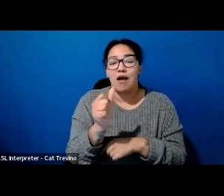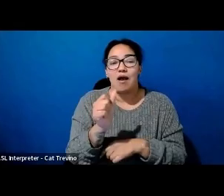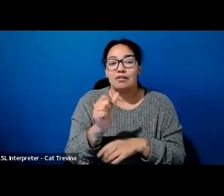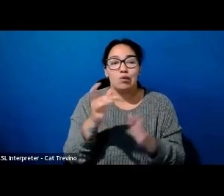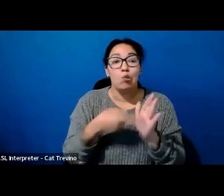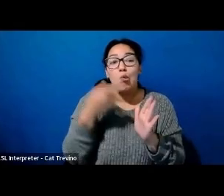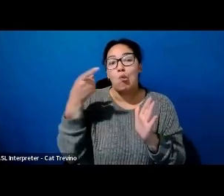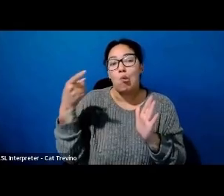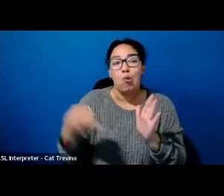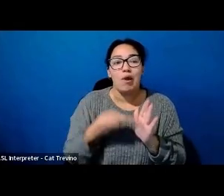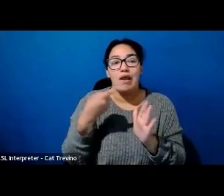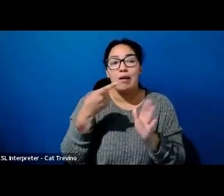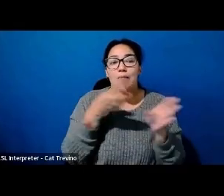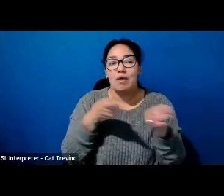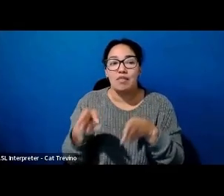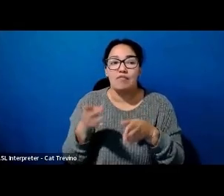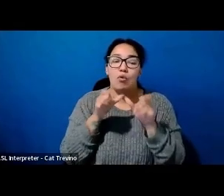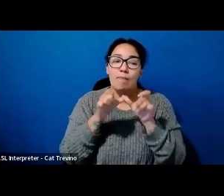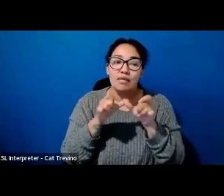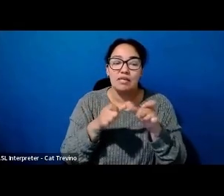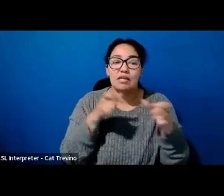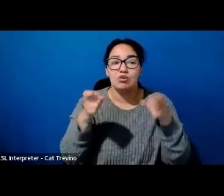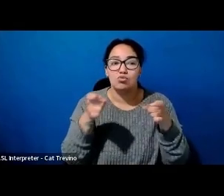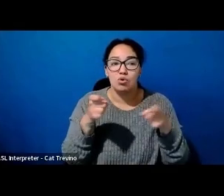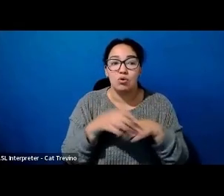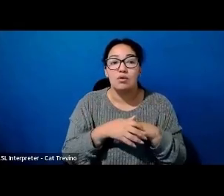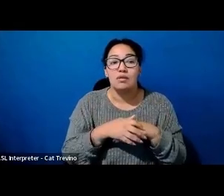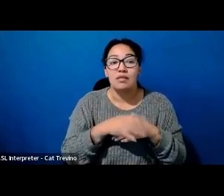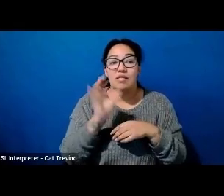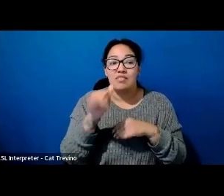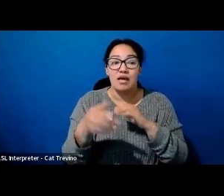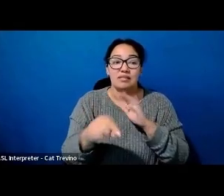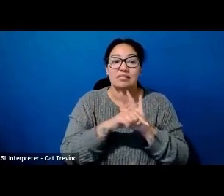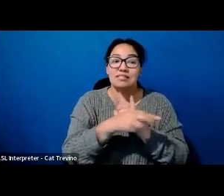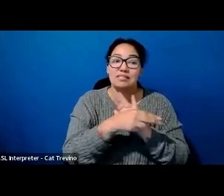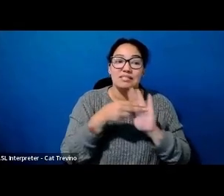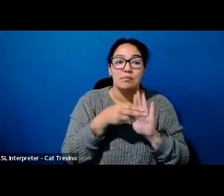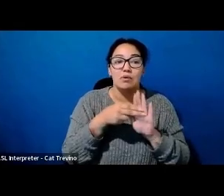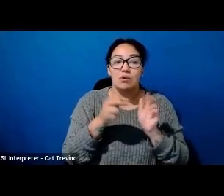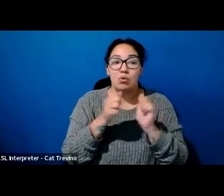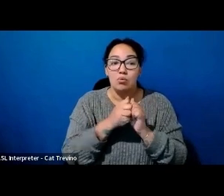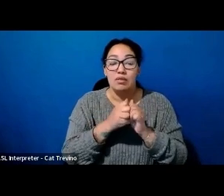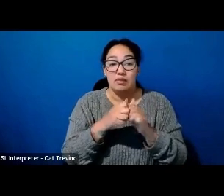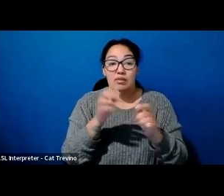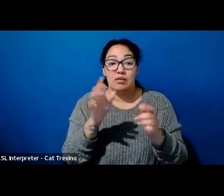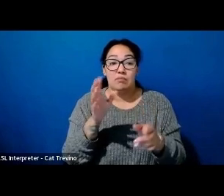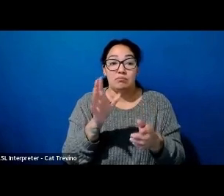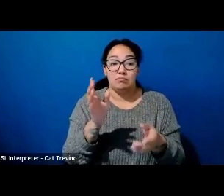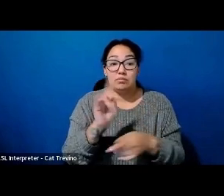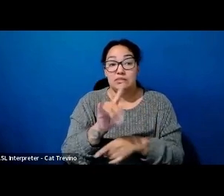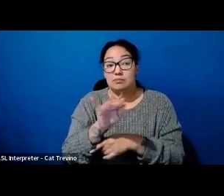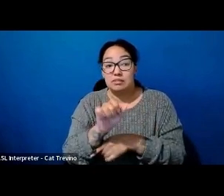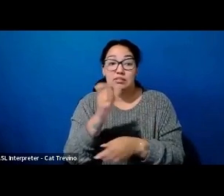maintaining control. And by specifically substance use coercion is the use of substances to maintain